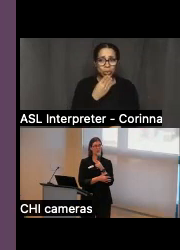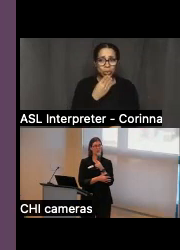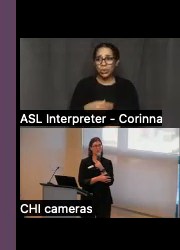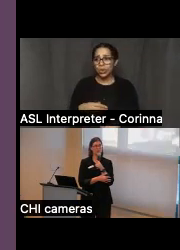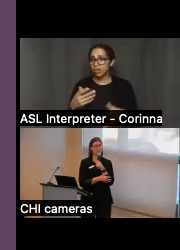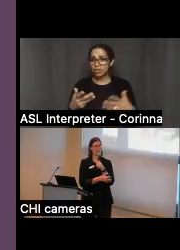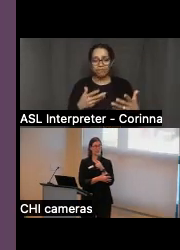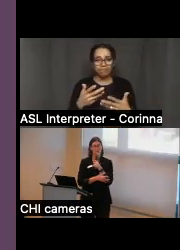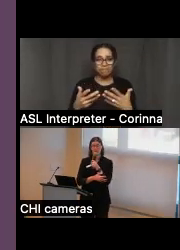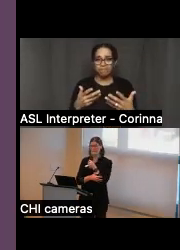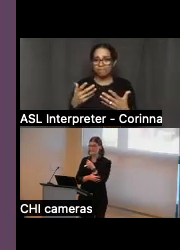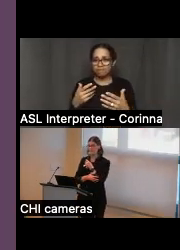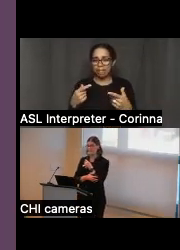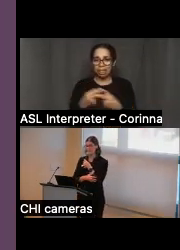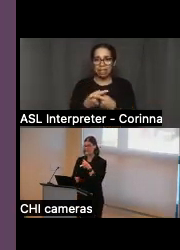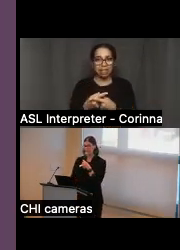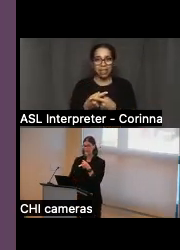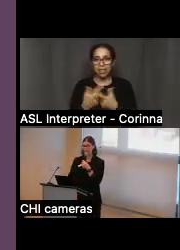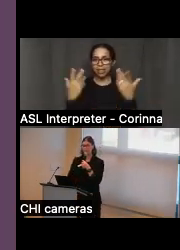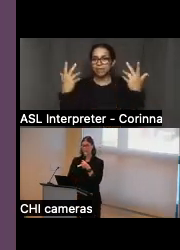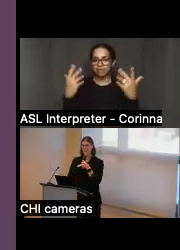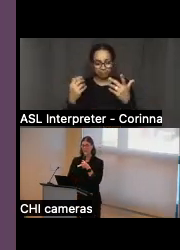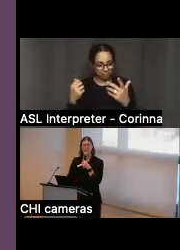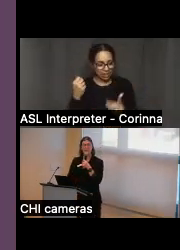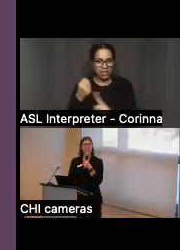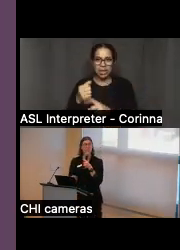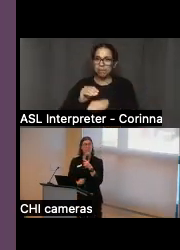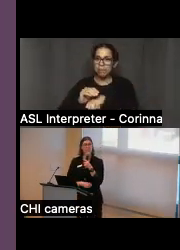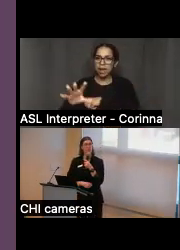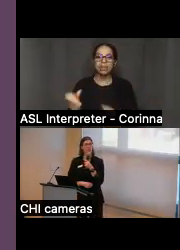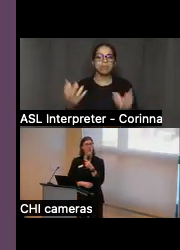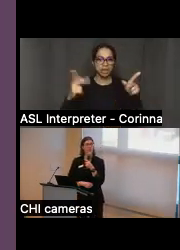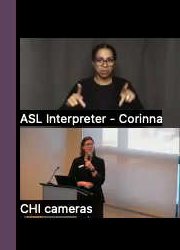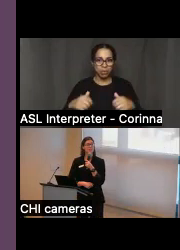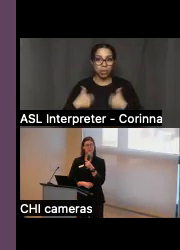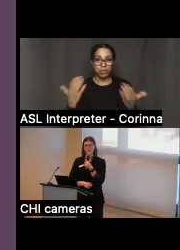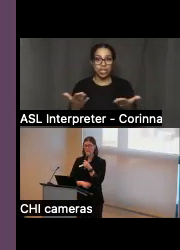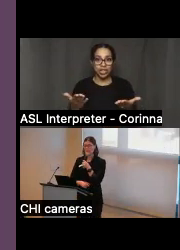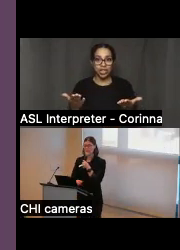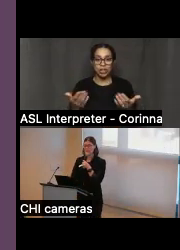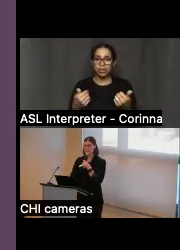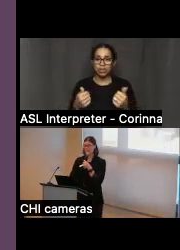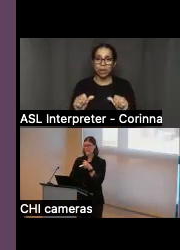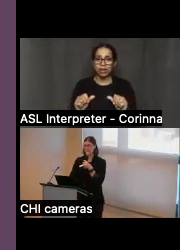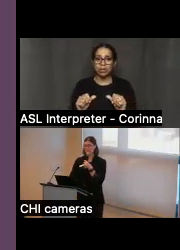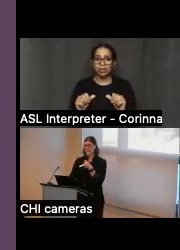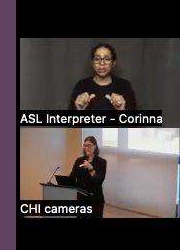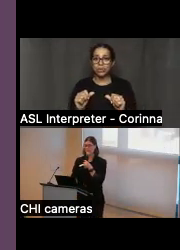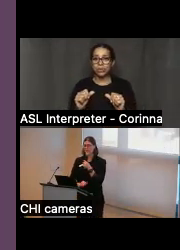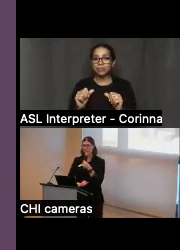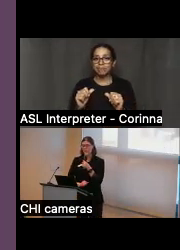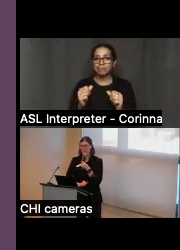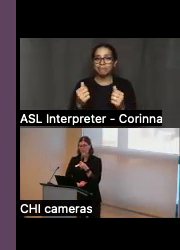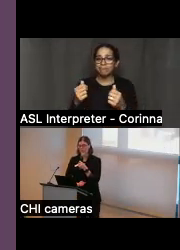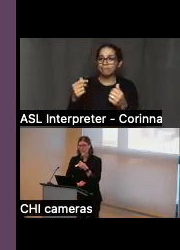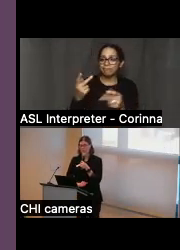conflicting affordability issues that are impacting a lot of Coloradans and competing for dollars in people's pockets.